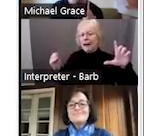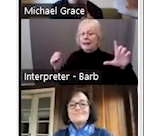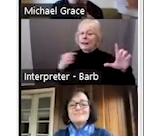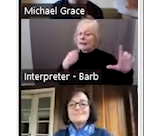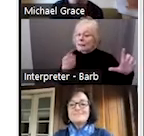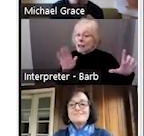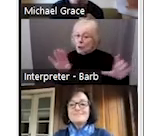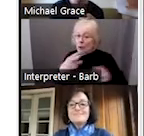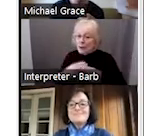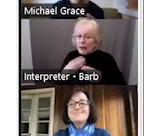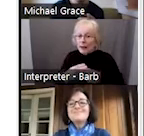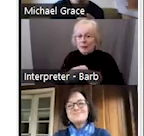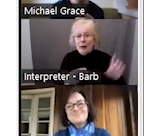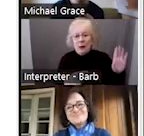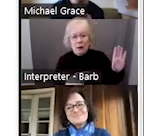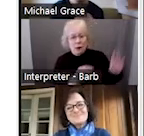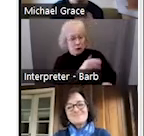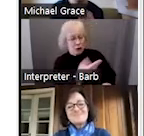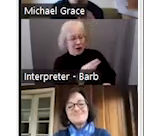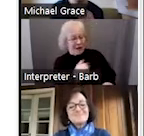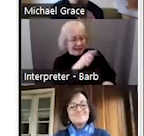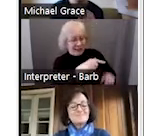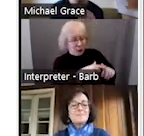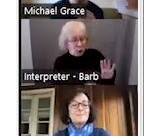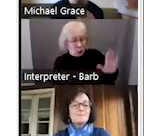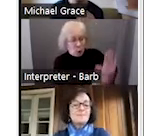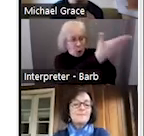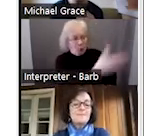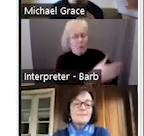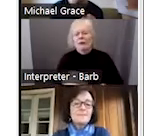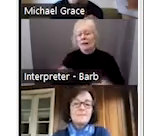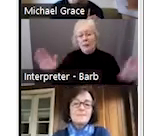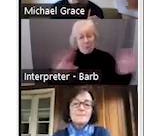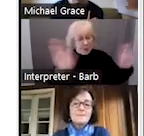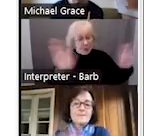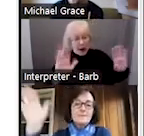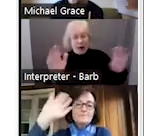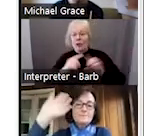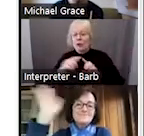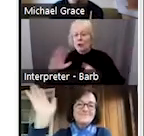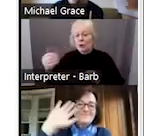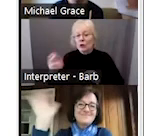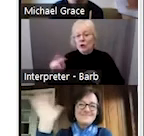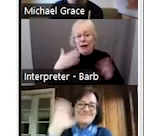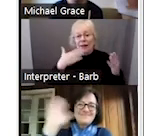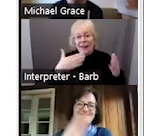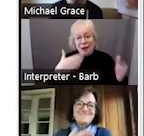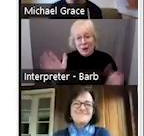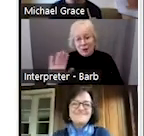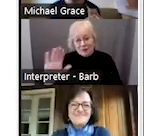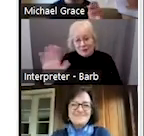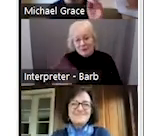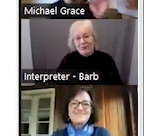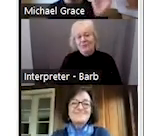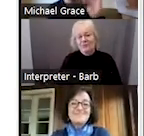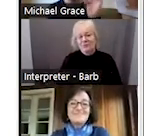can. I got to go. John needs to leave now. So should we say goodbye to you now, John, and say thank you? Or